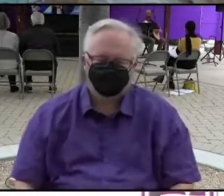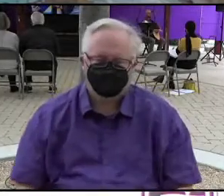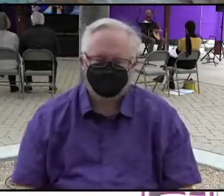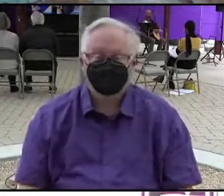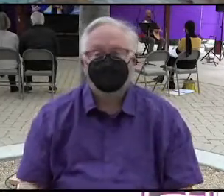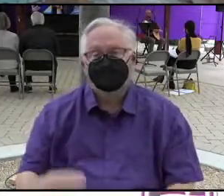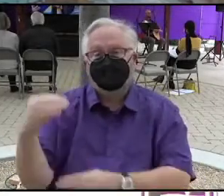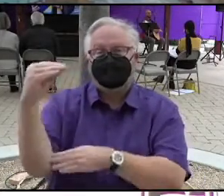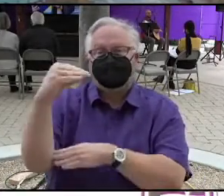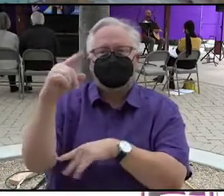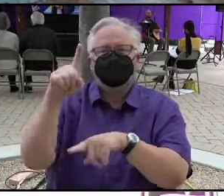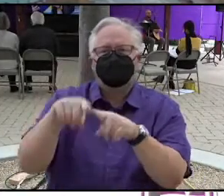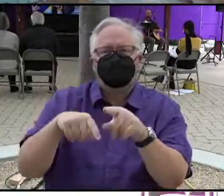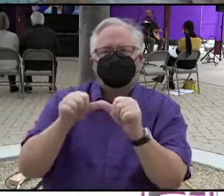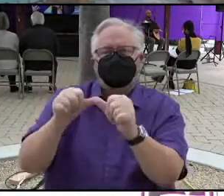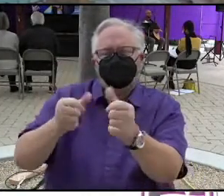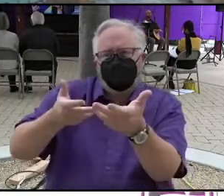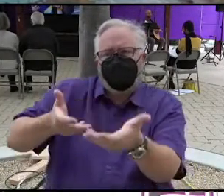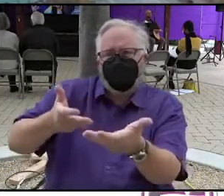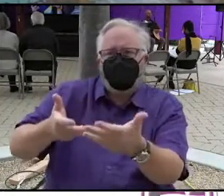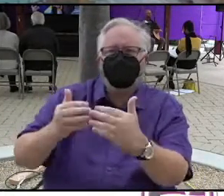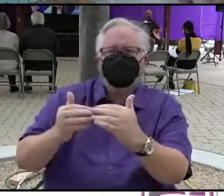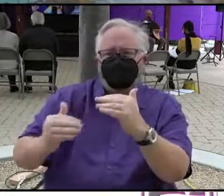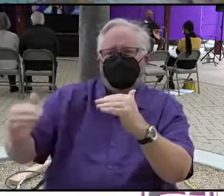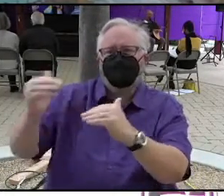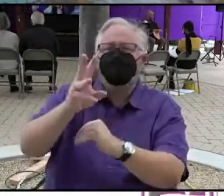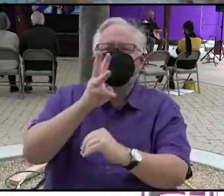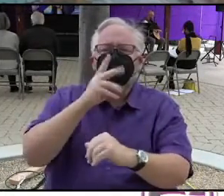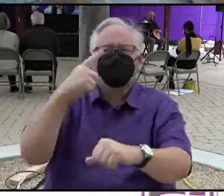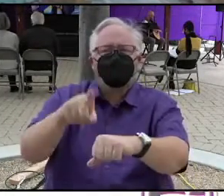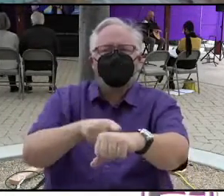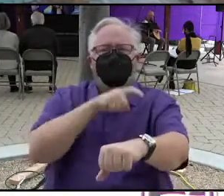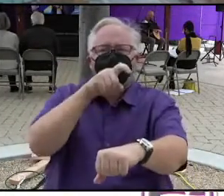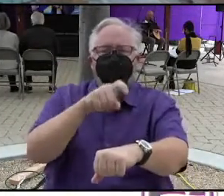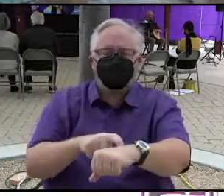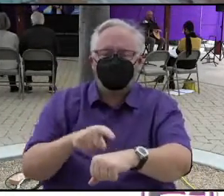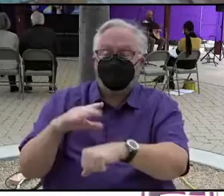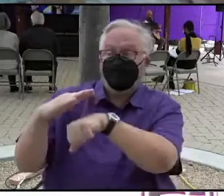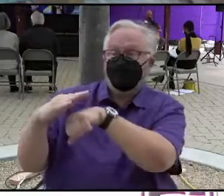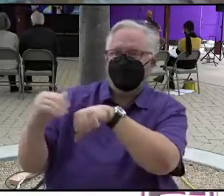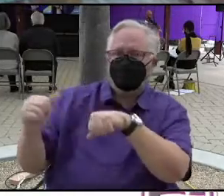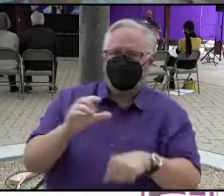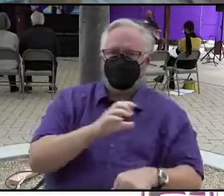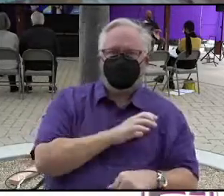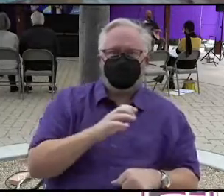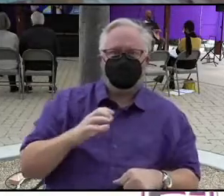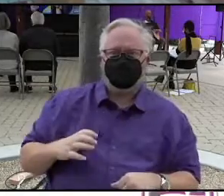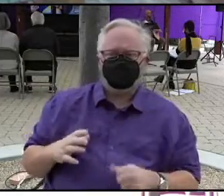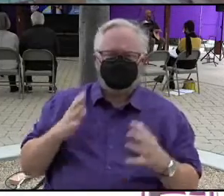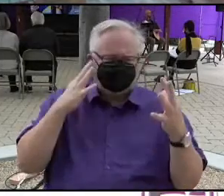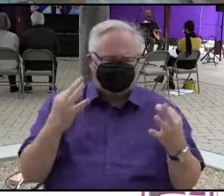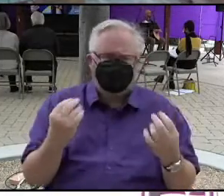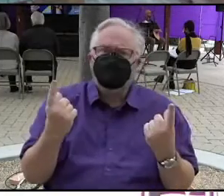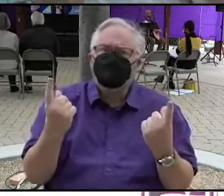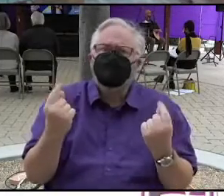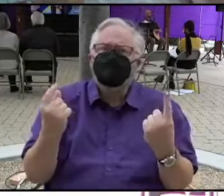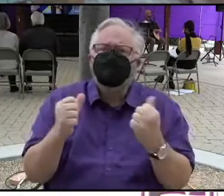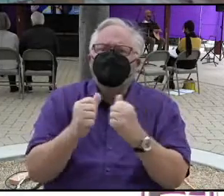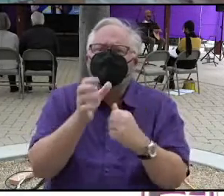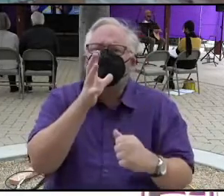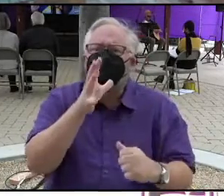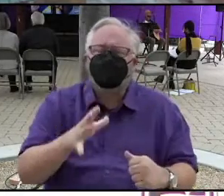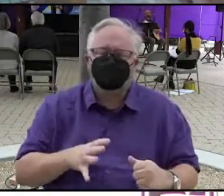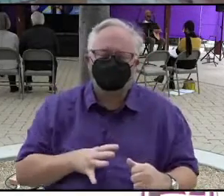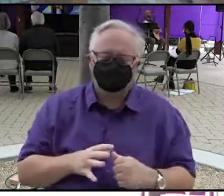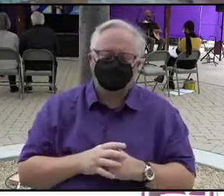The geese could not hold the woman above the water for much longer, so they called a council to decide what to do.